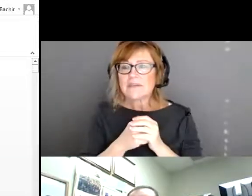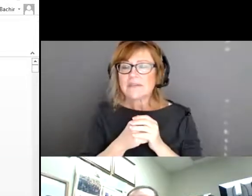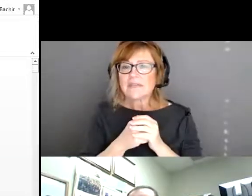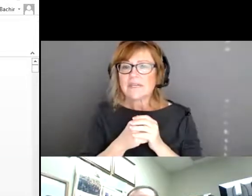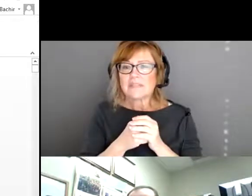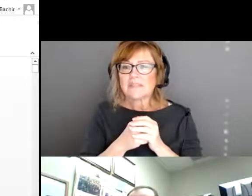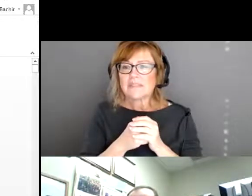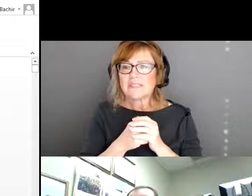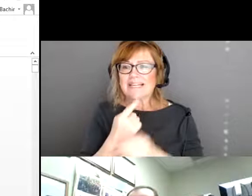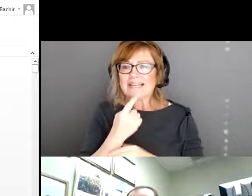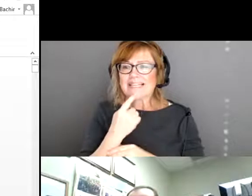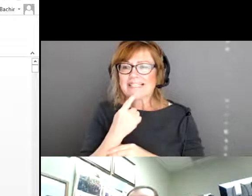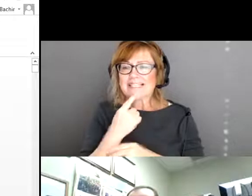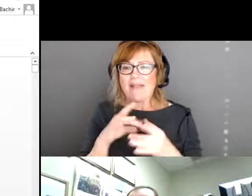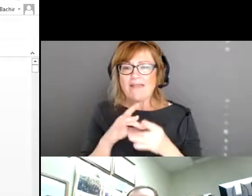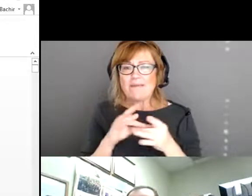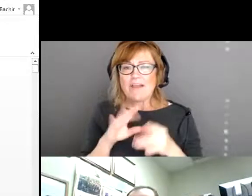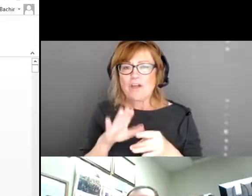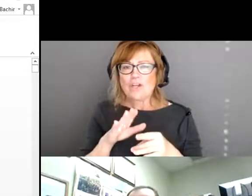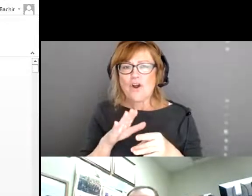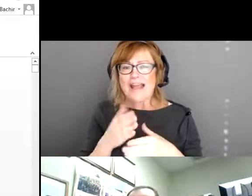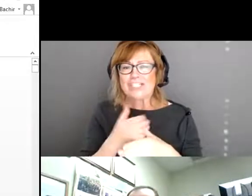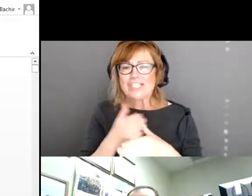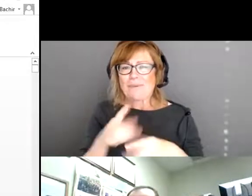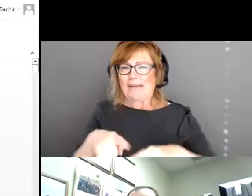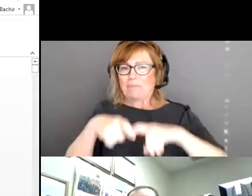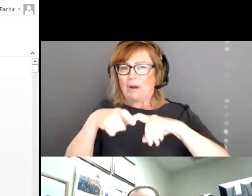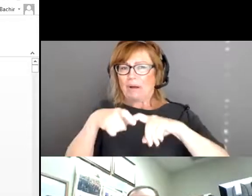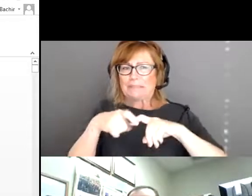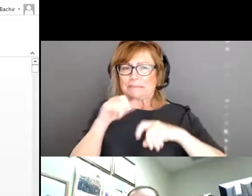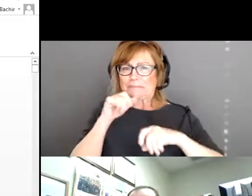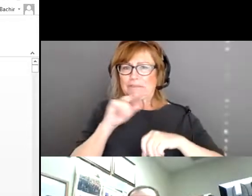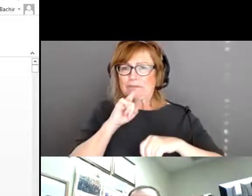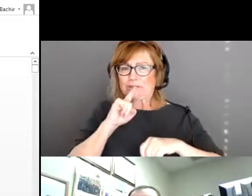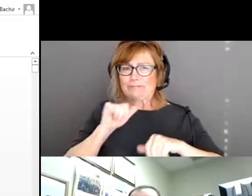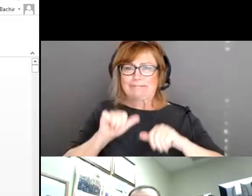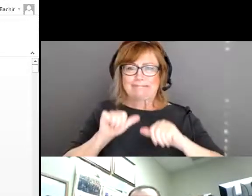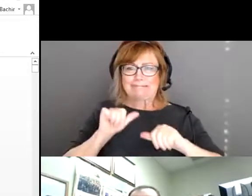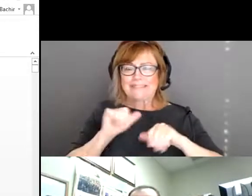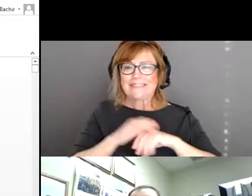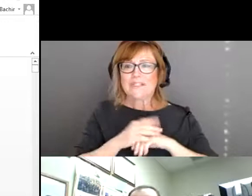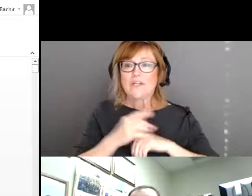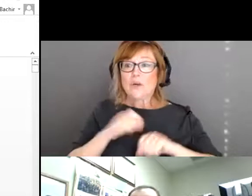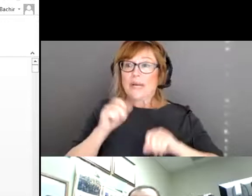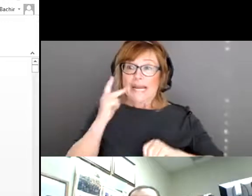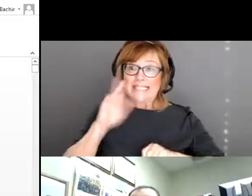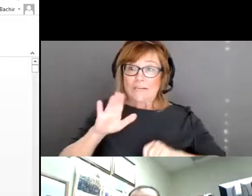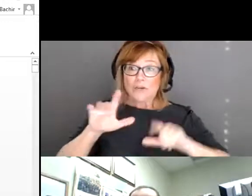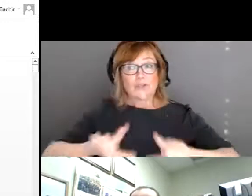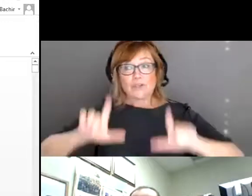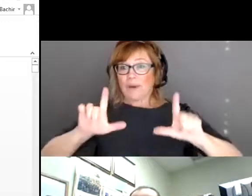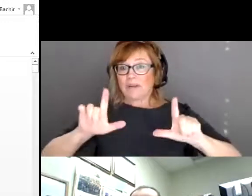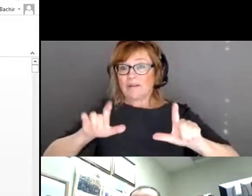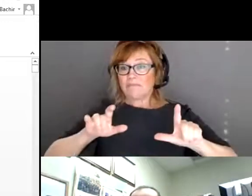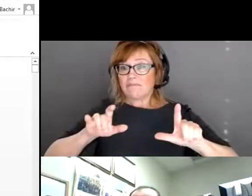it said your screen sharing is paused. So I'm not sure what. It's actually, we can see your screen perfectly. Just at the